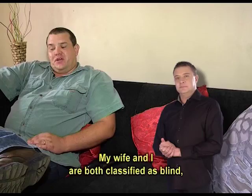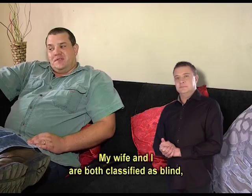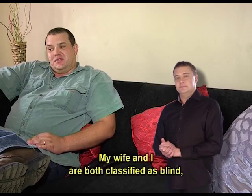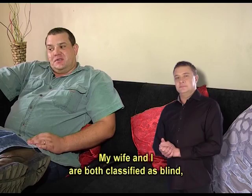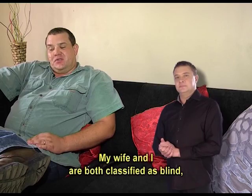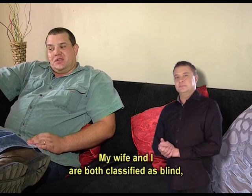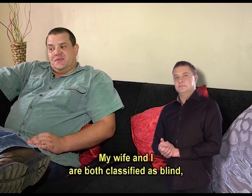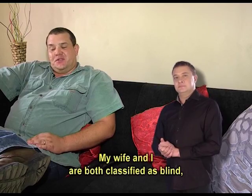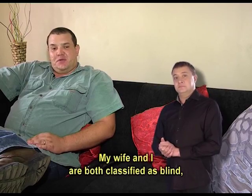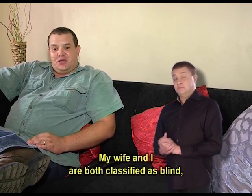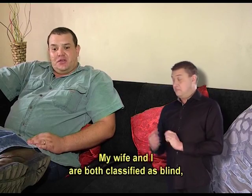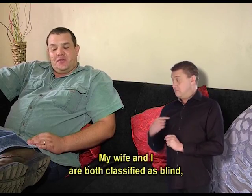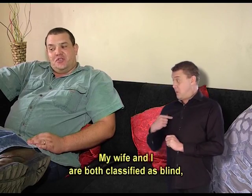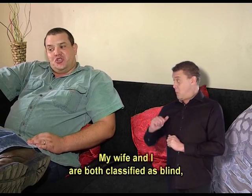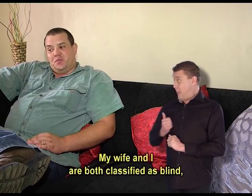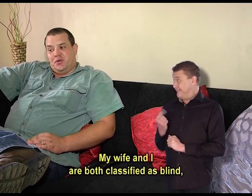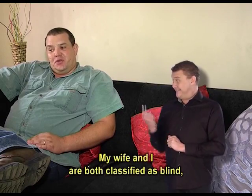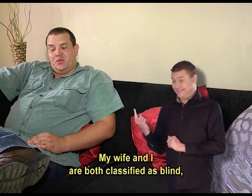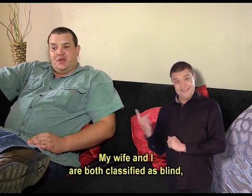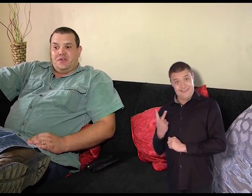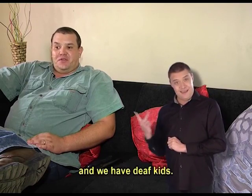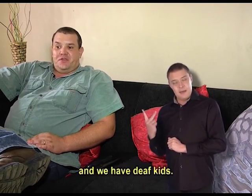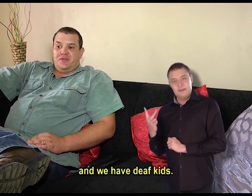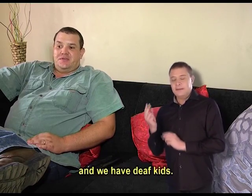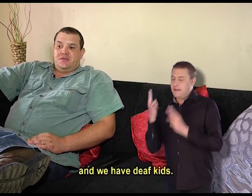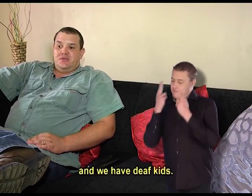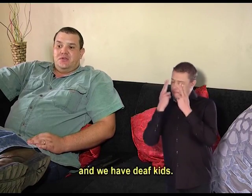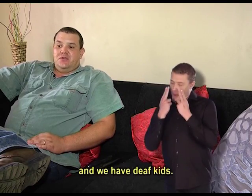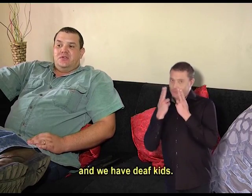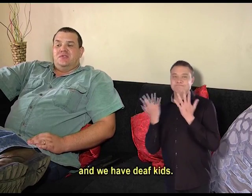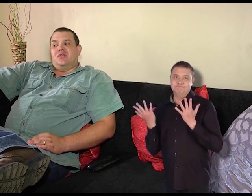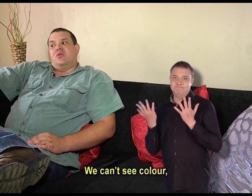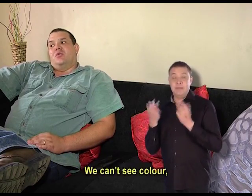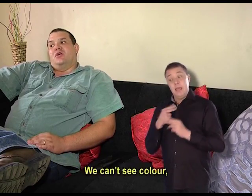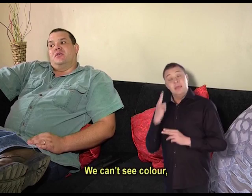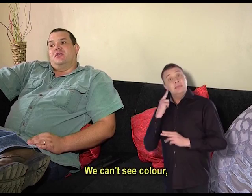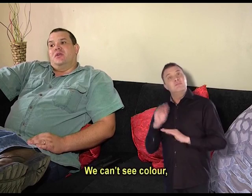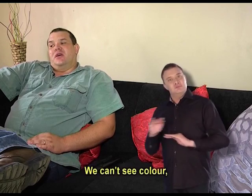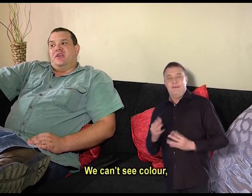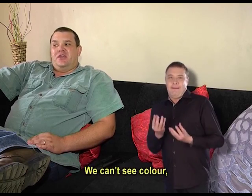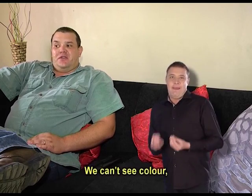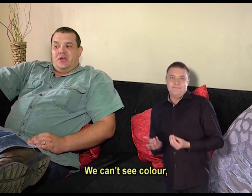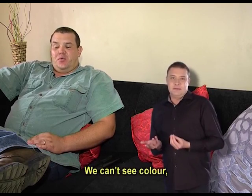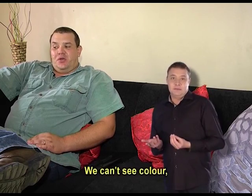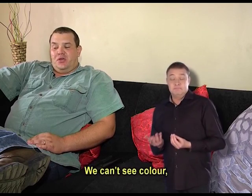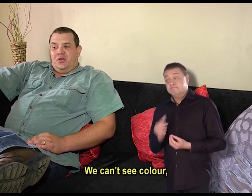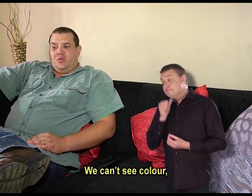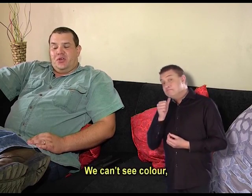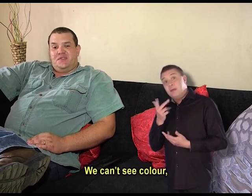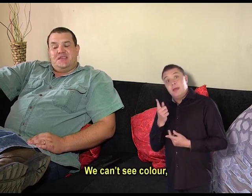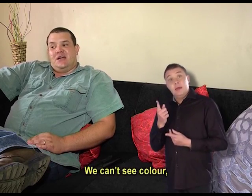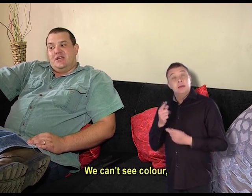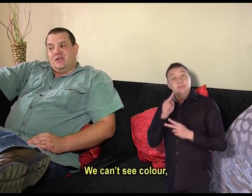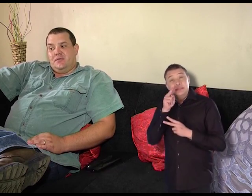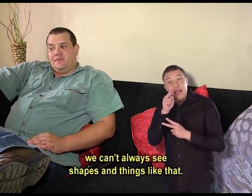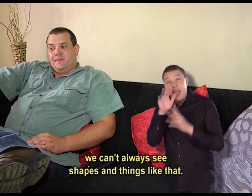Right? Me and my wife both are classified as blind and we are visually impaired and we have the deaf kids. So at the end of the day, we